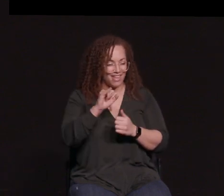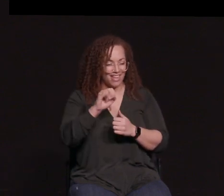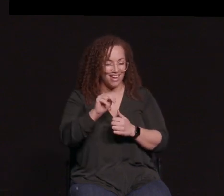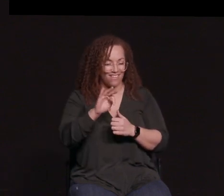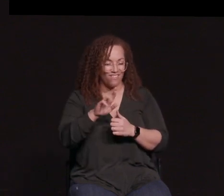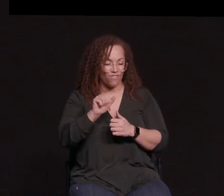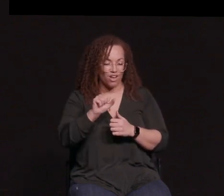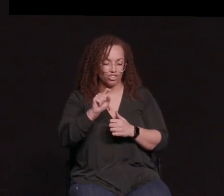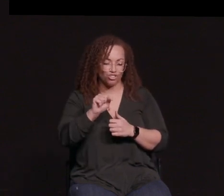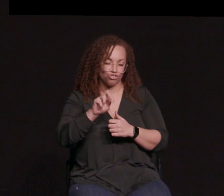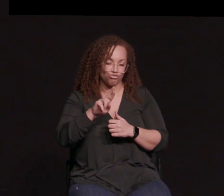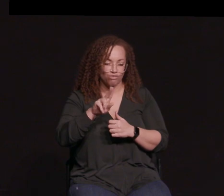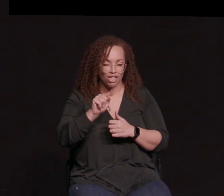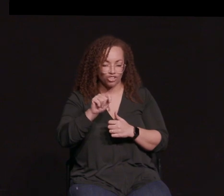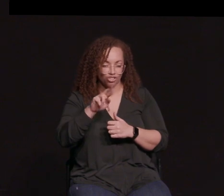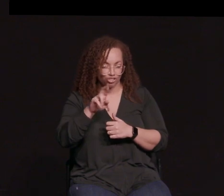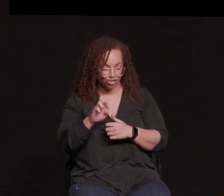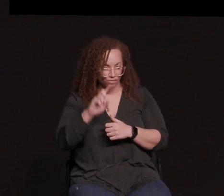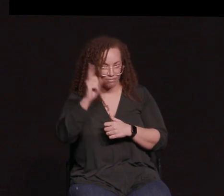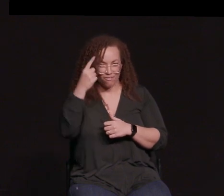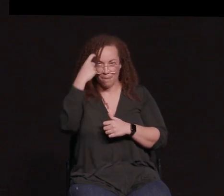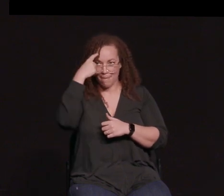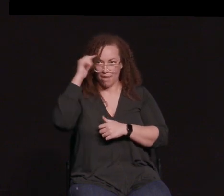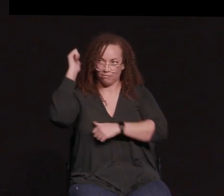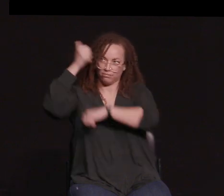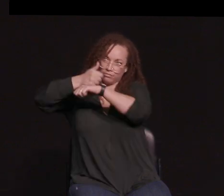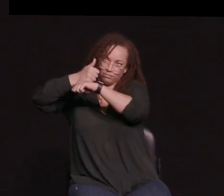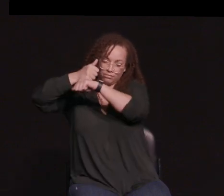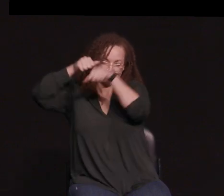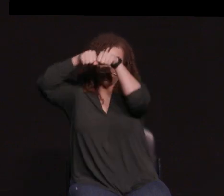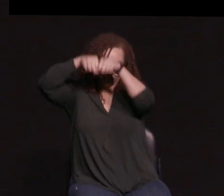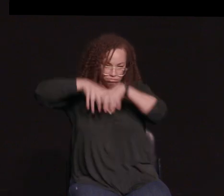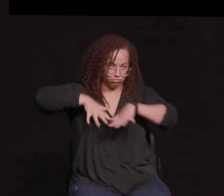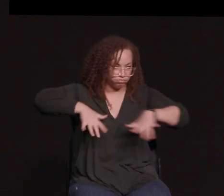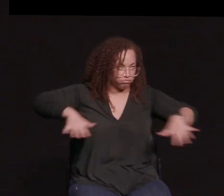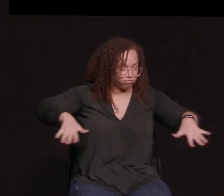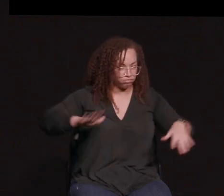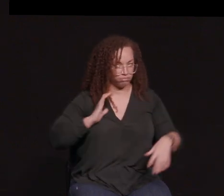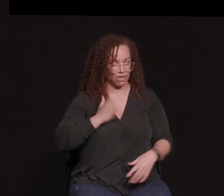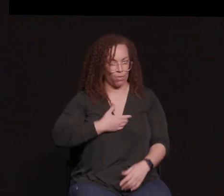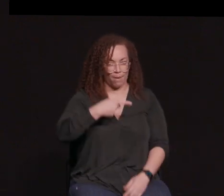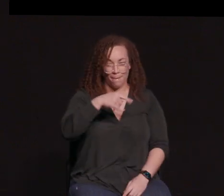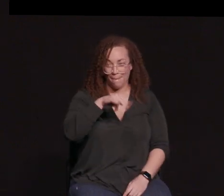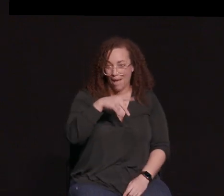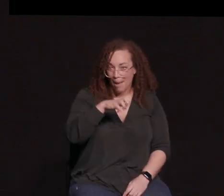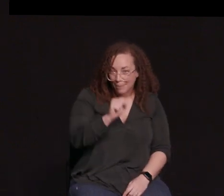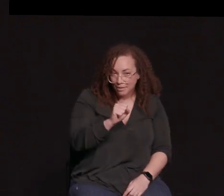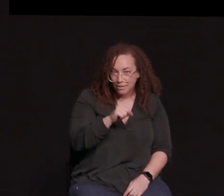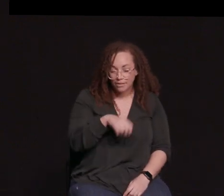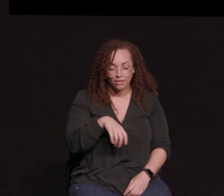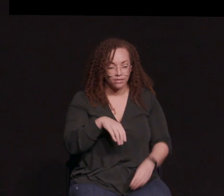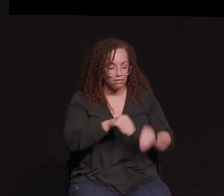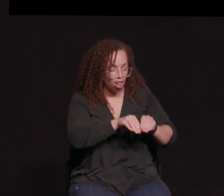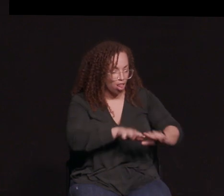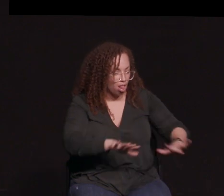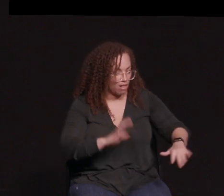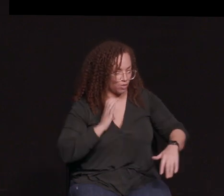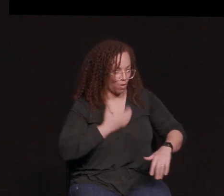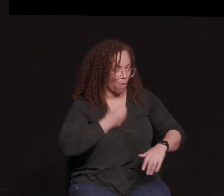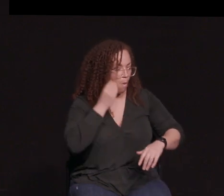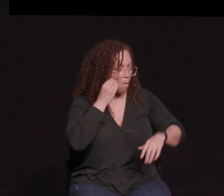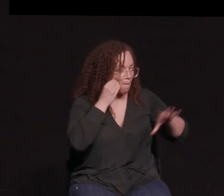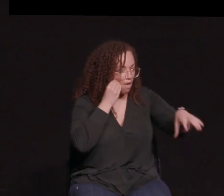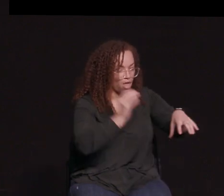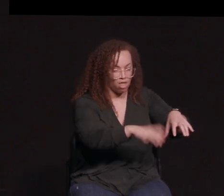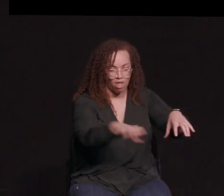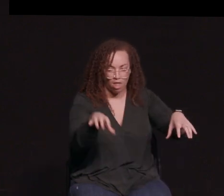such as the pipes that route water into our places of shelter, the cables that carry our